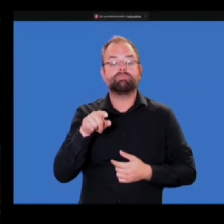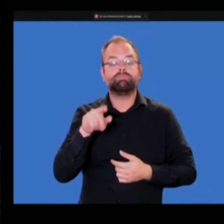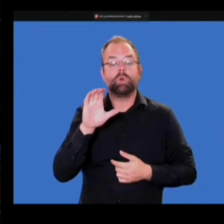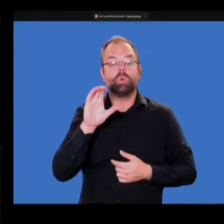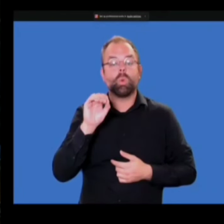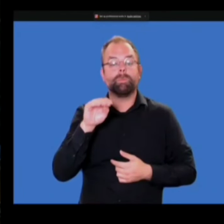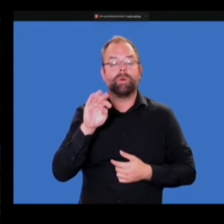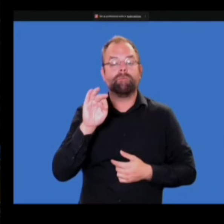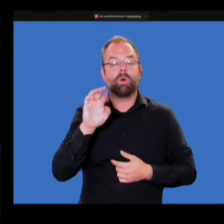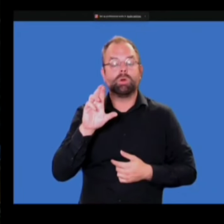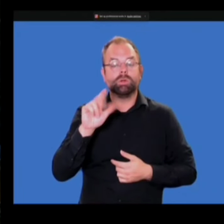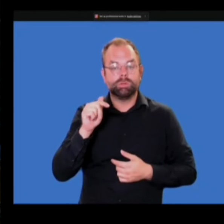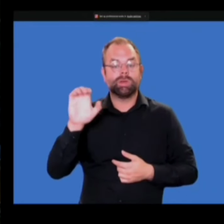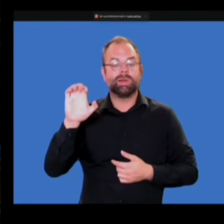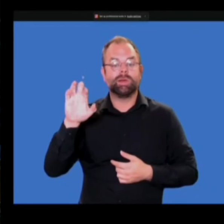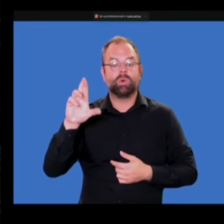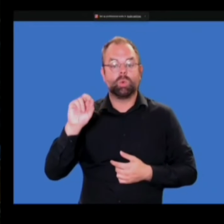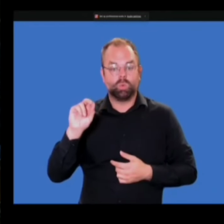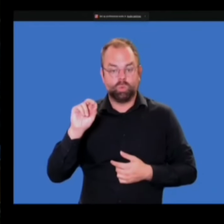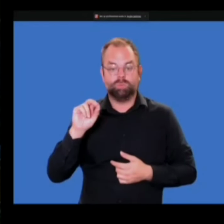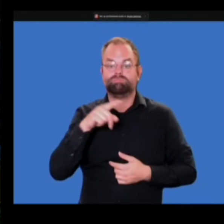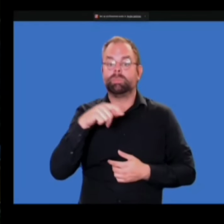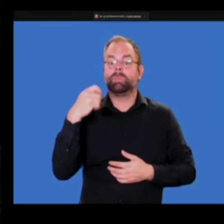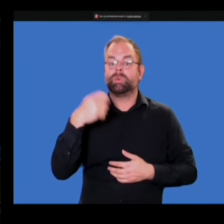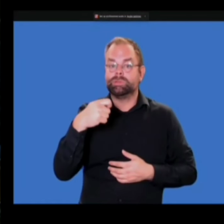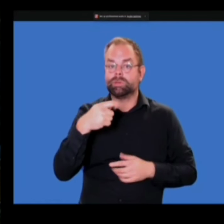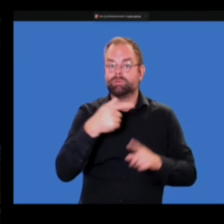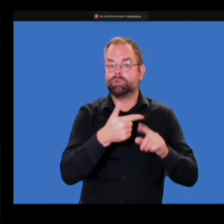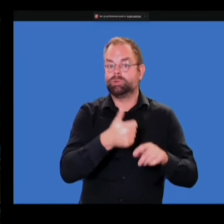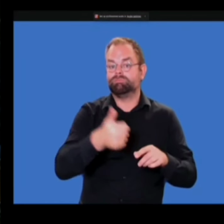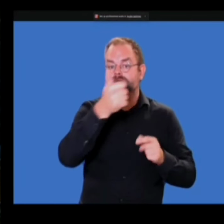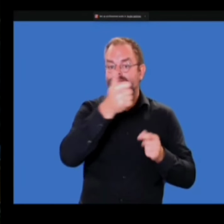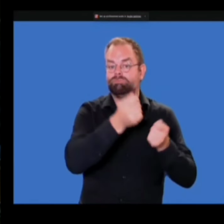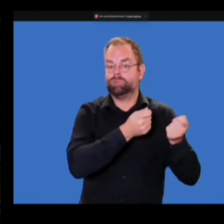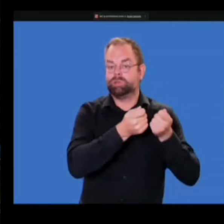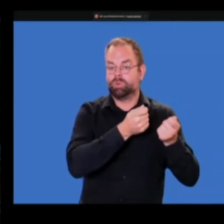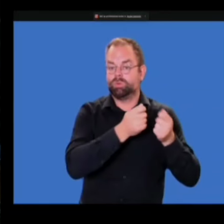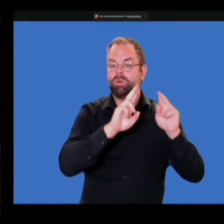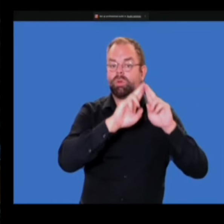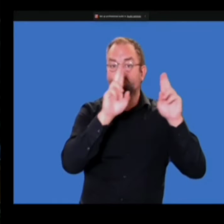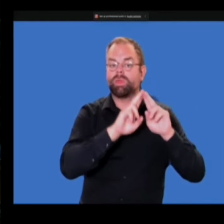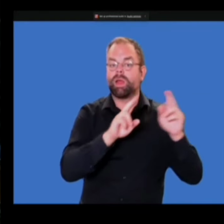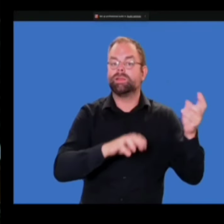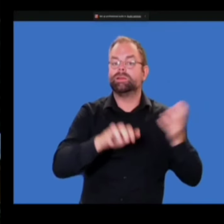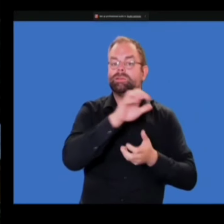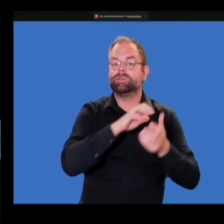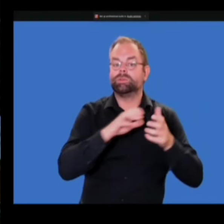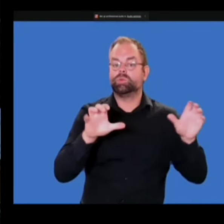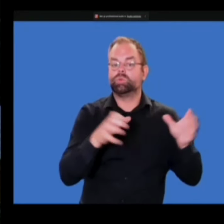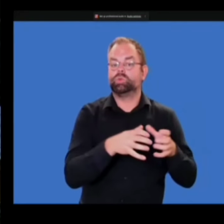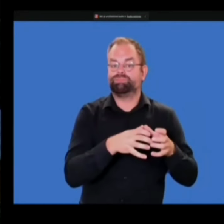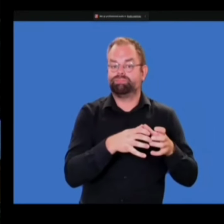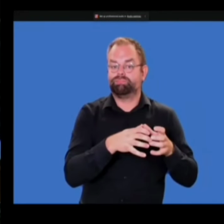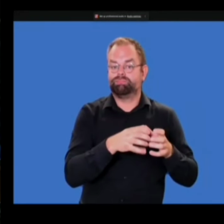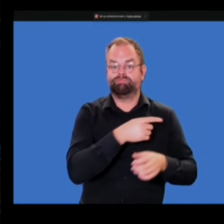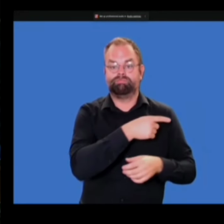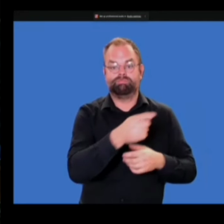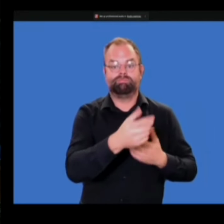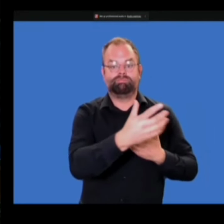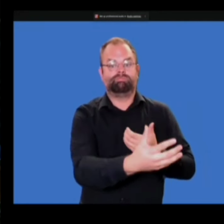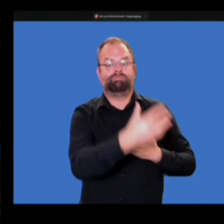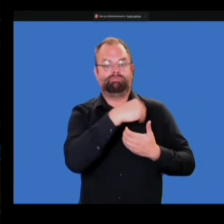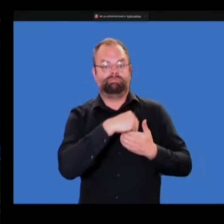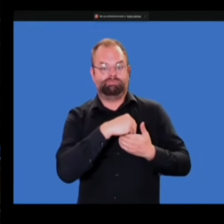Ms. Rosemary Ann DiCarlo, United Nations Undersecretary for Political and